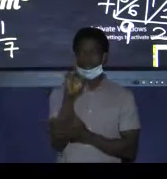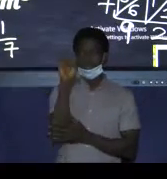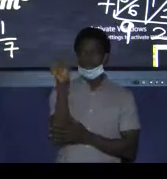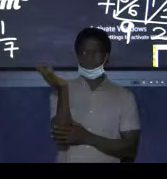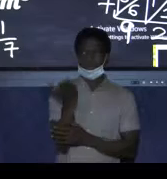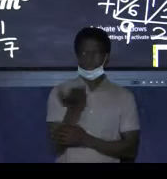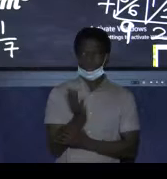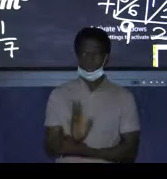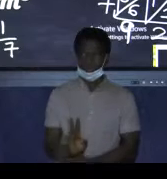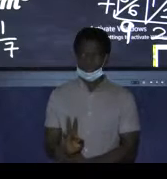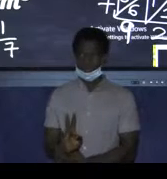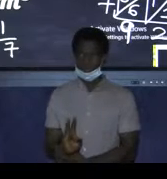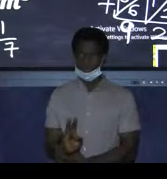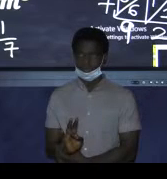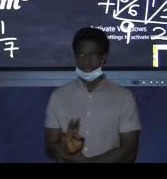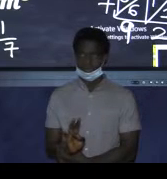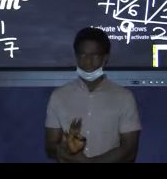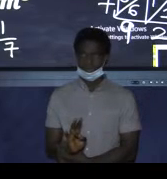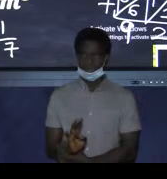final answer should be